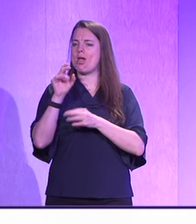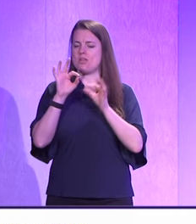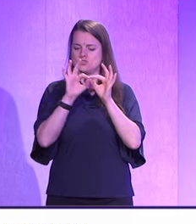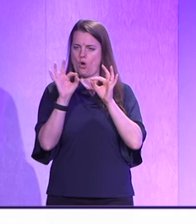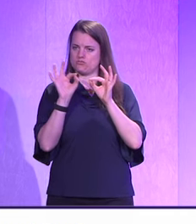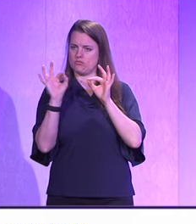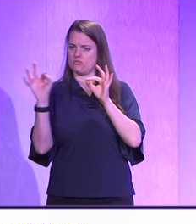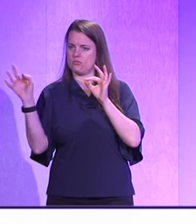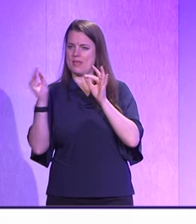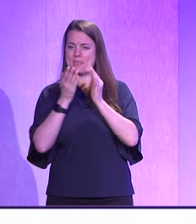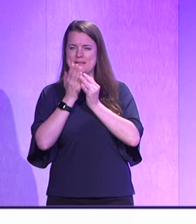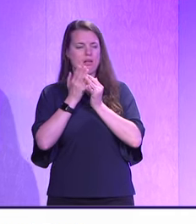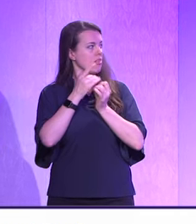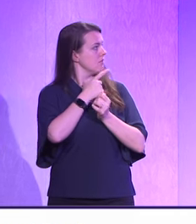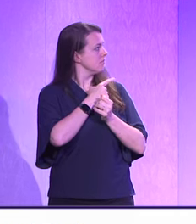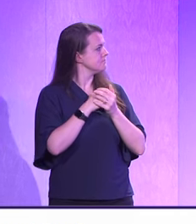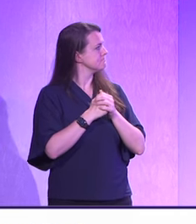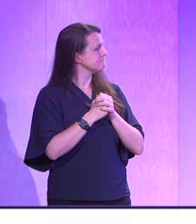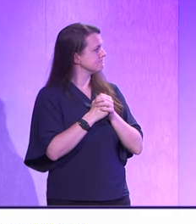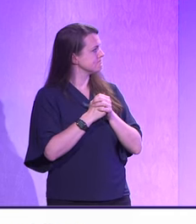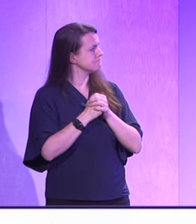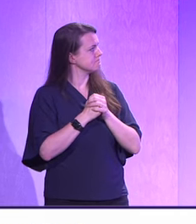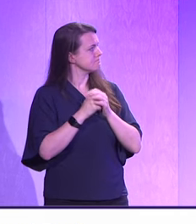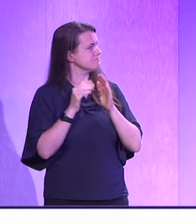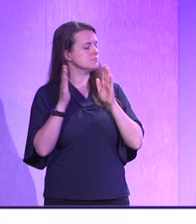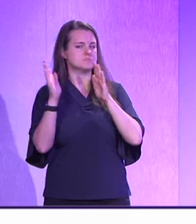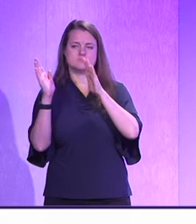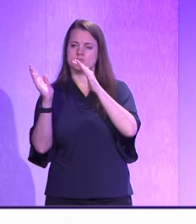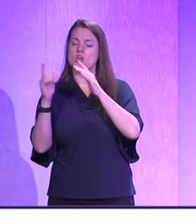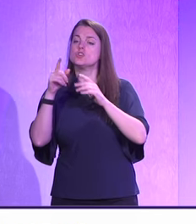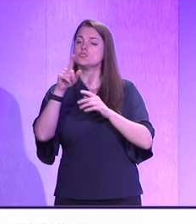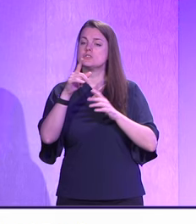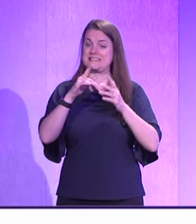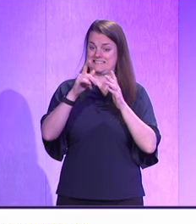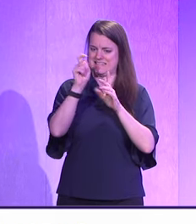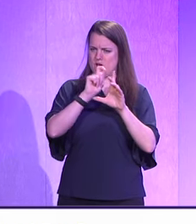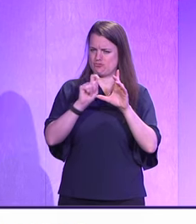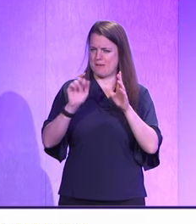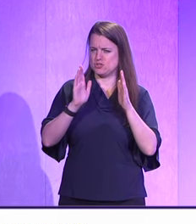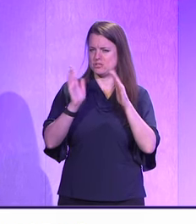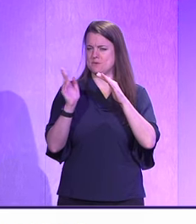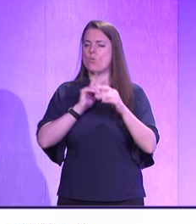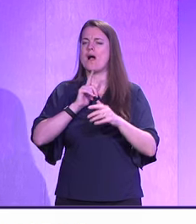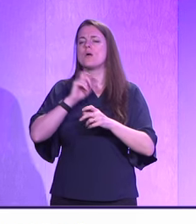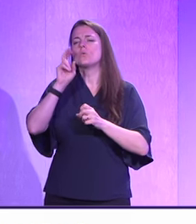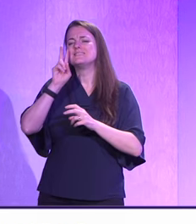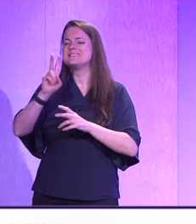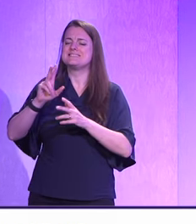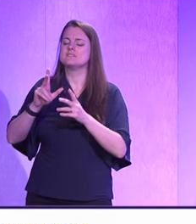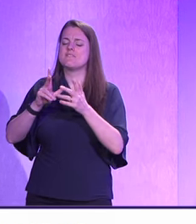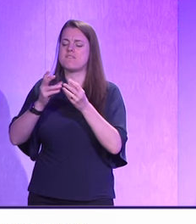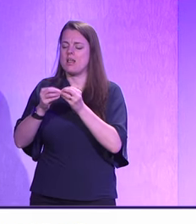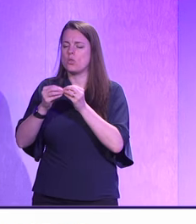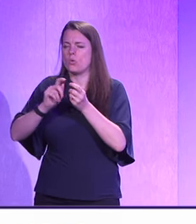middle. But the intent is the same. So the diagramming style has shifted because we want to emphasize a flow of value across the